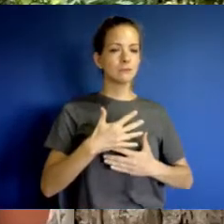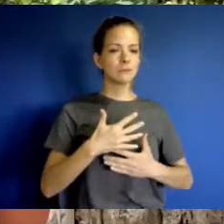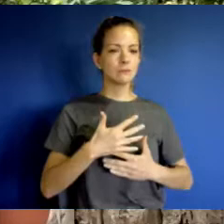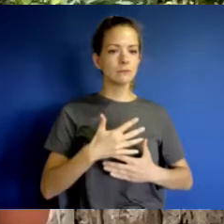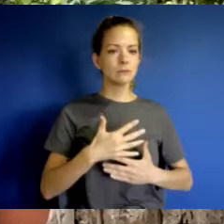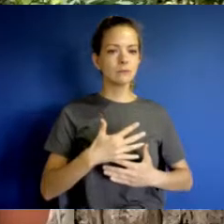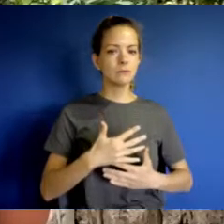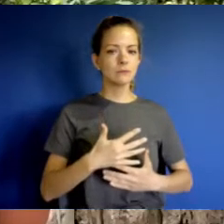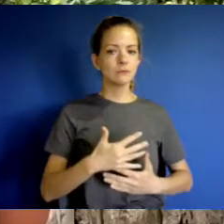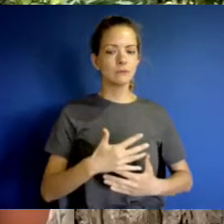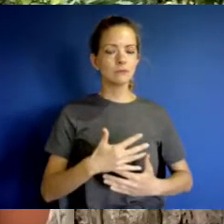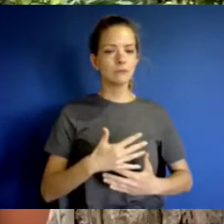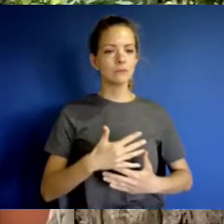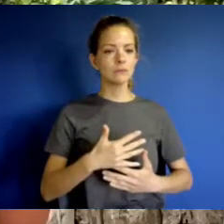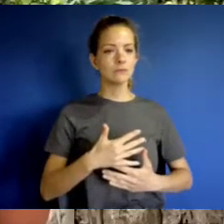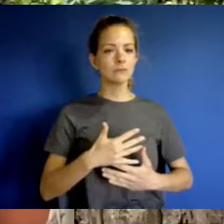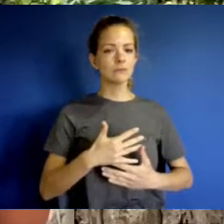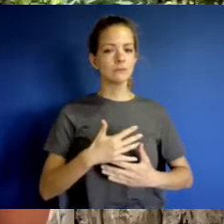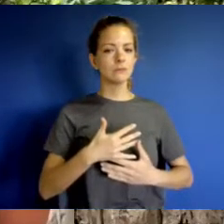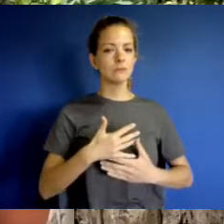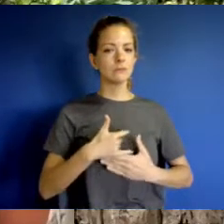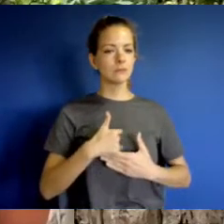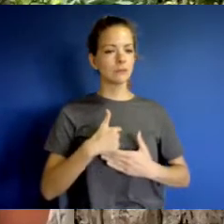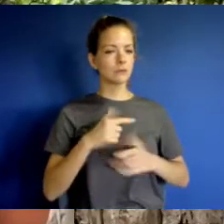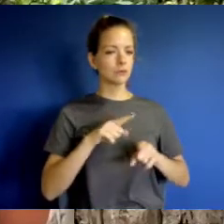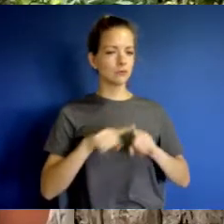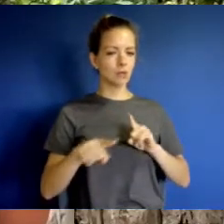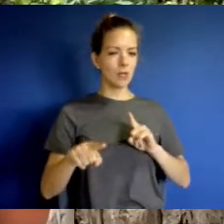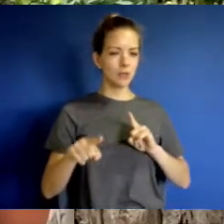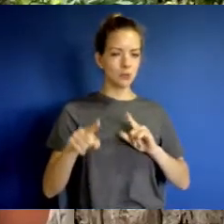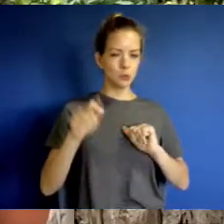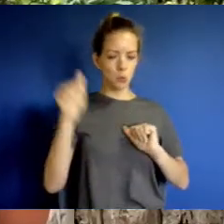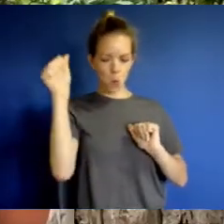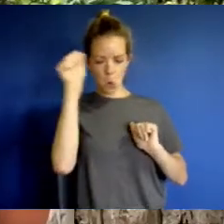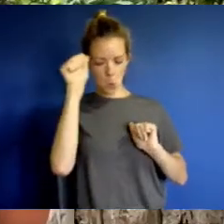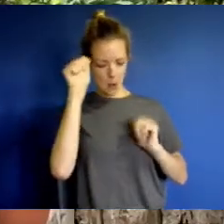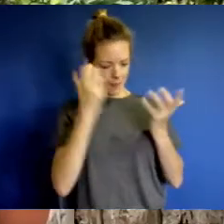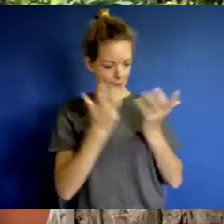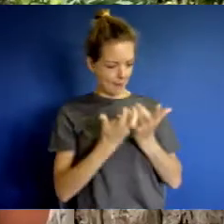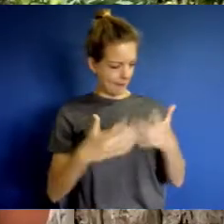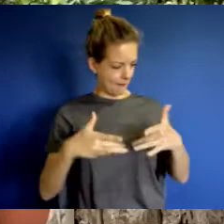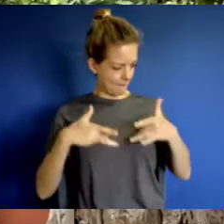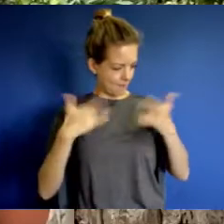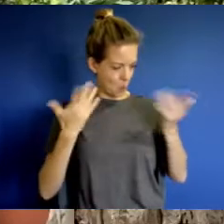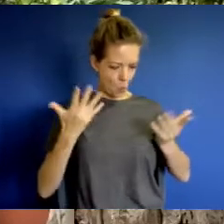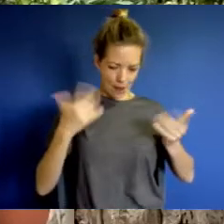Just kind of be aware of how it feels. Be aware of where you feel the stretch.